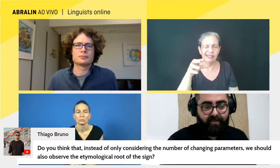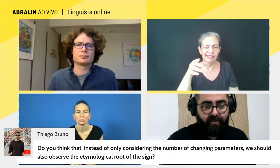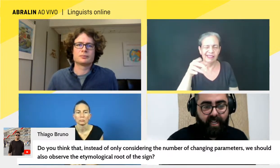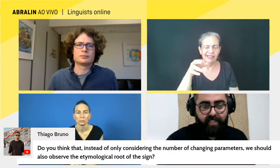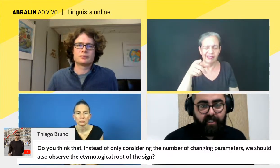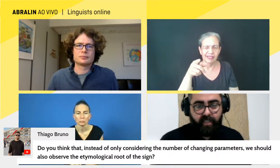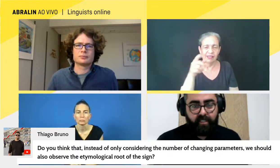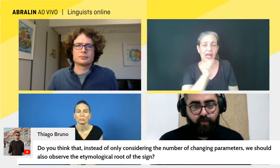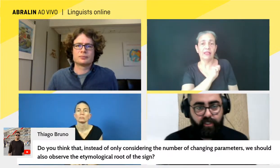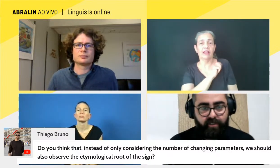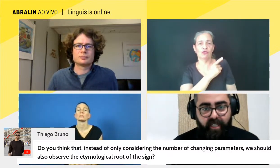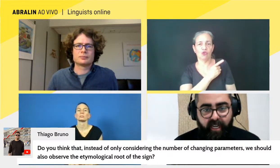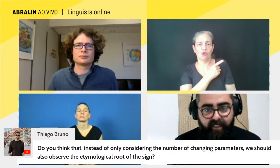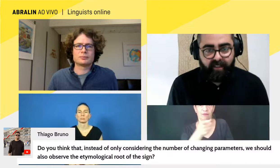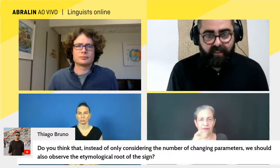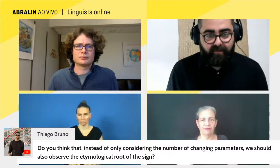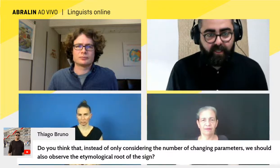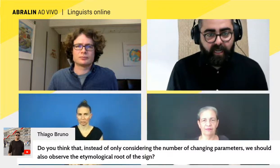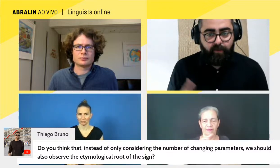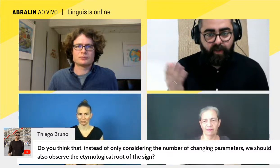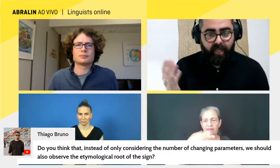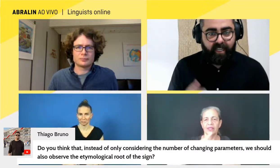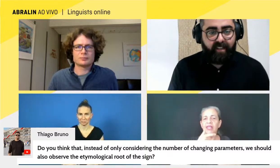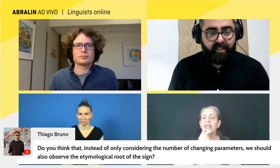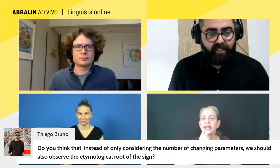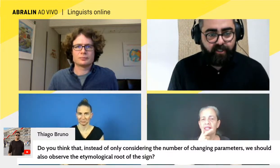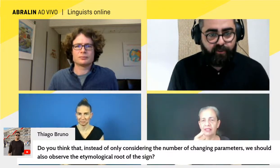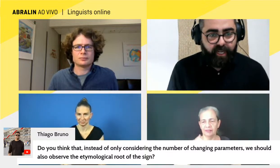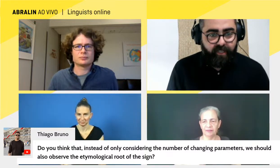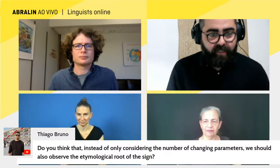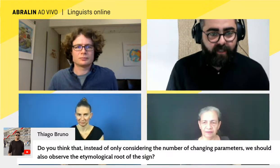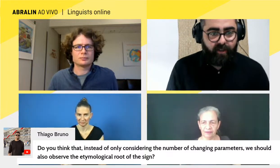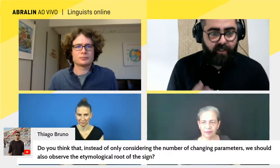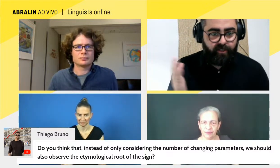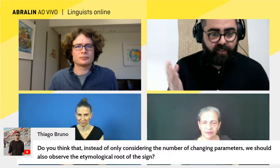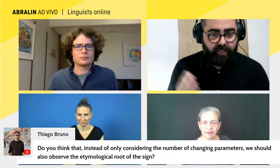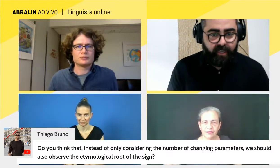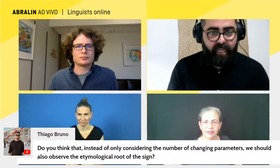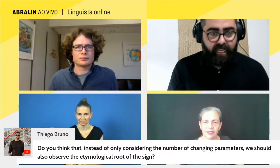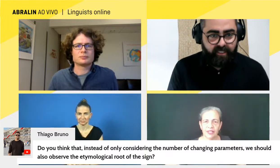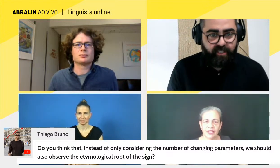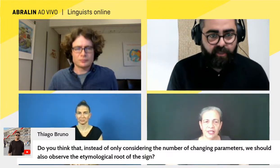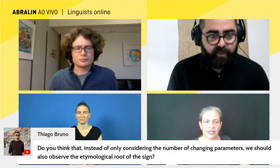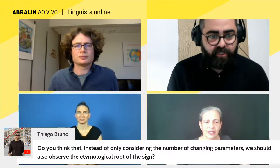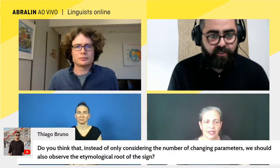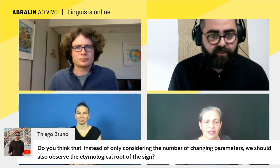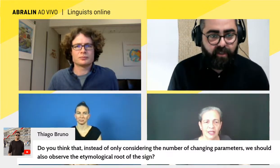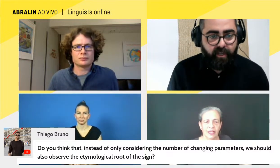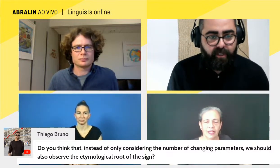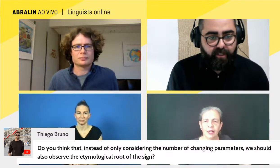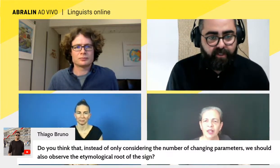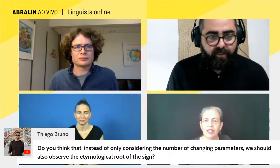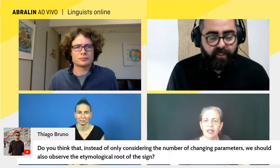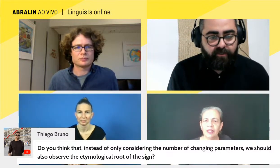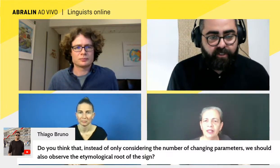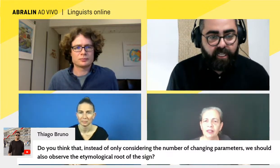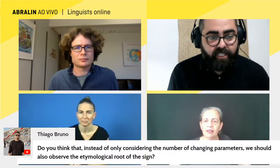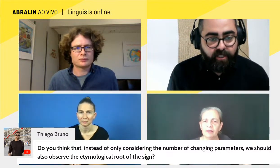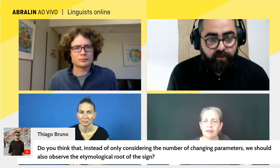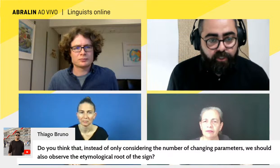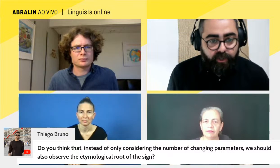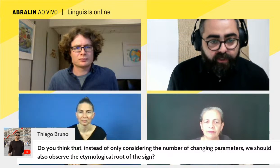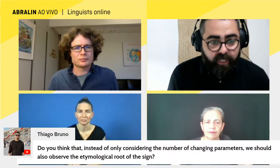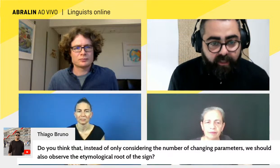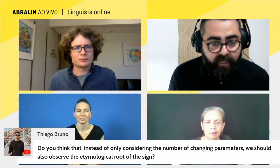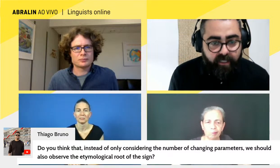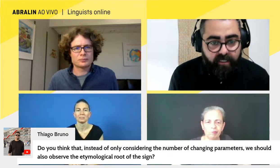So, right, she doesn't want to sign but I will ask Anderson to read in order to the IS interpreters to do the translation.